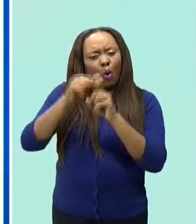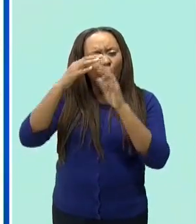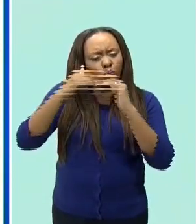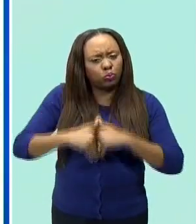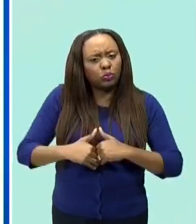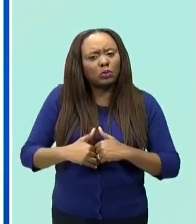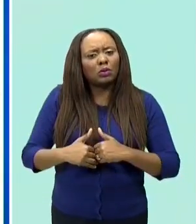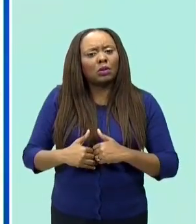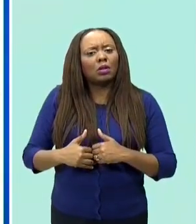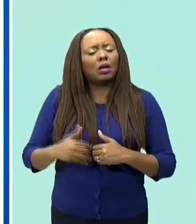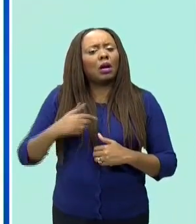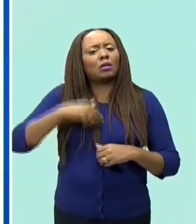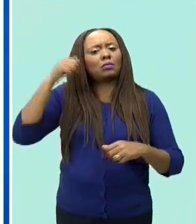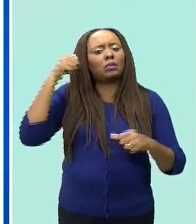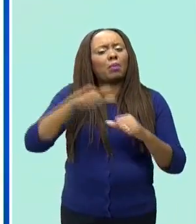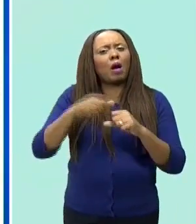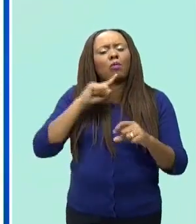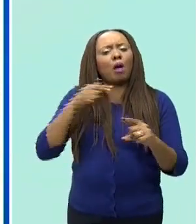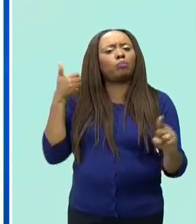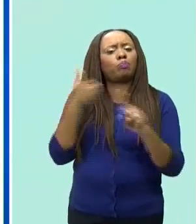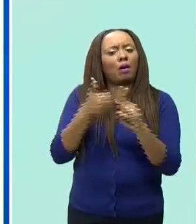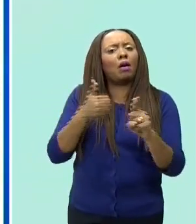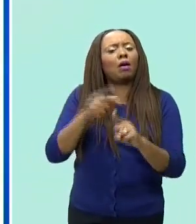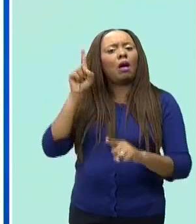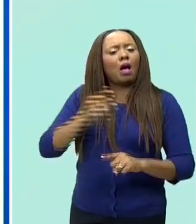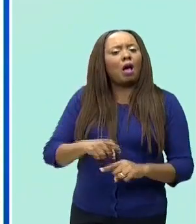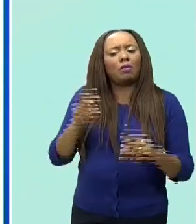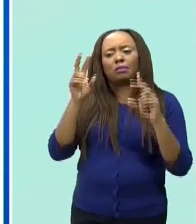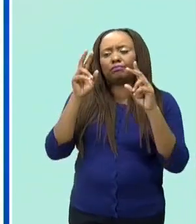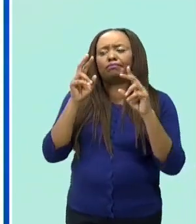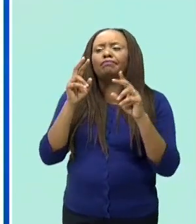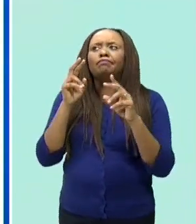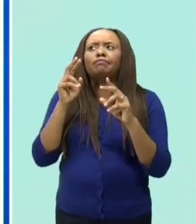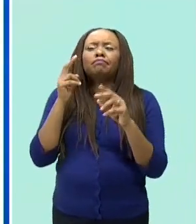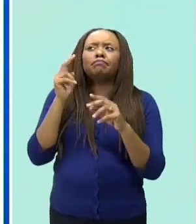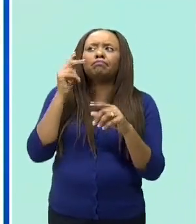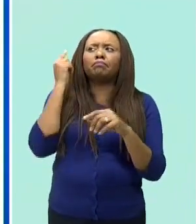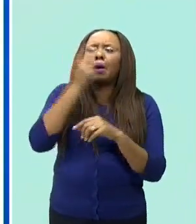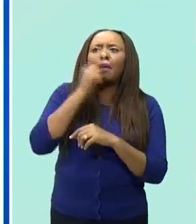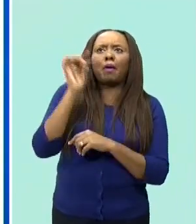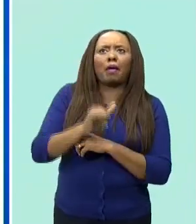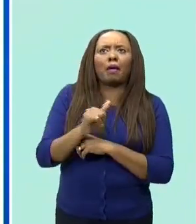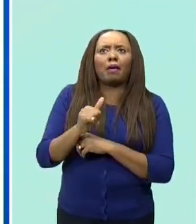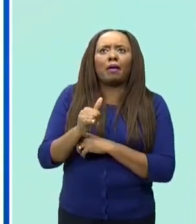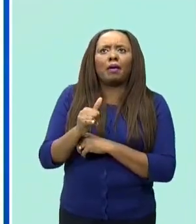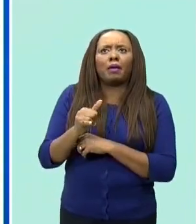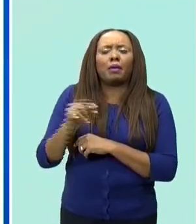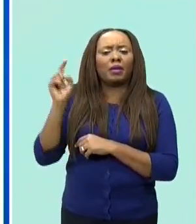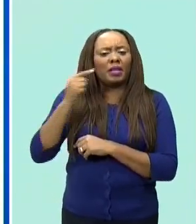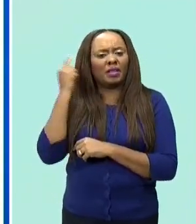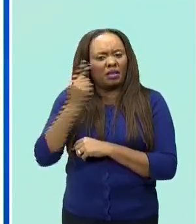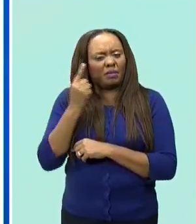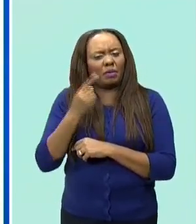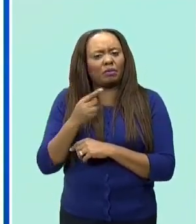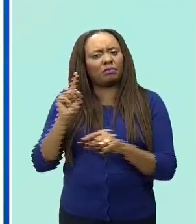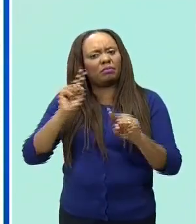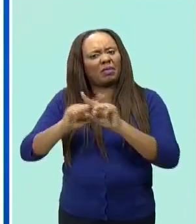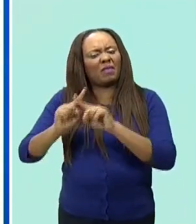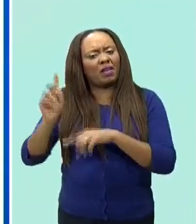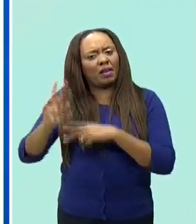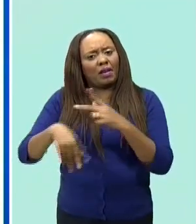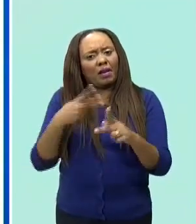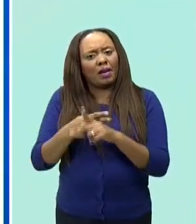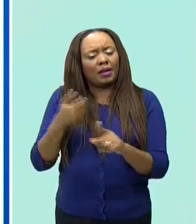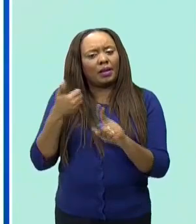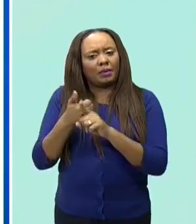think that's something that we need to look at as a government going forward, because look at what